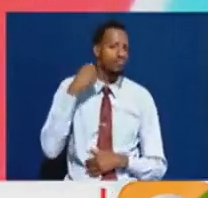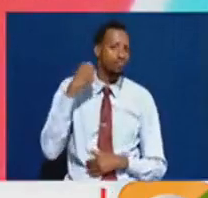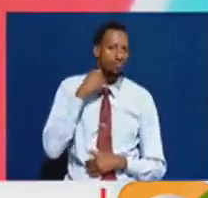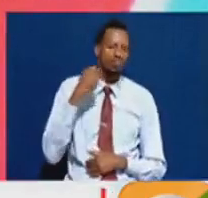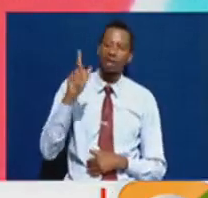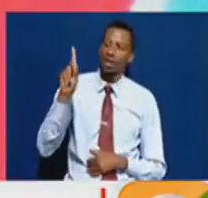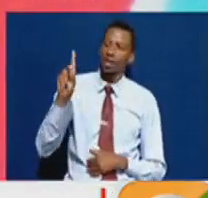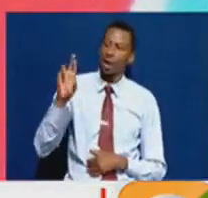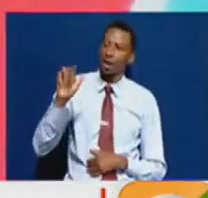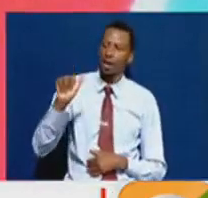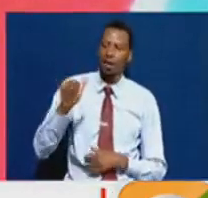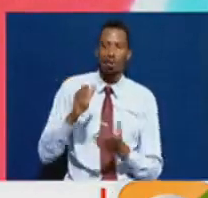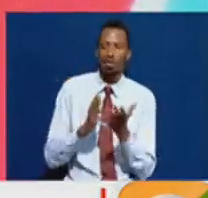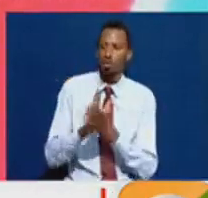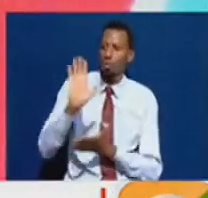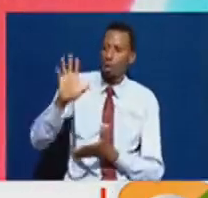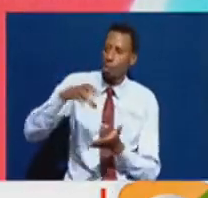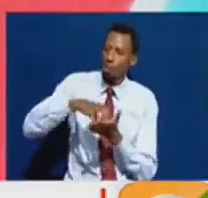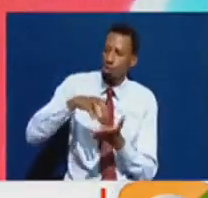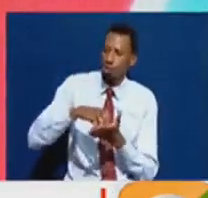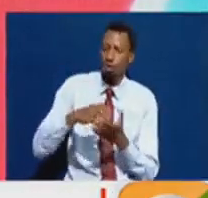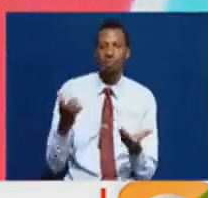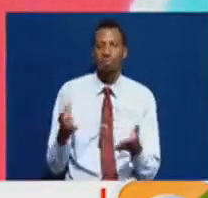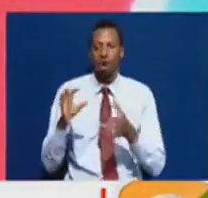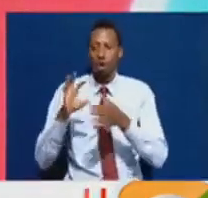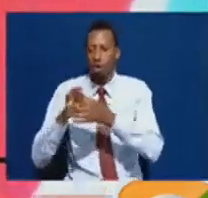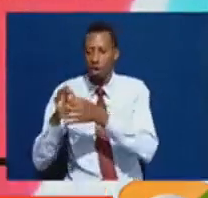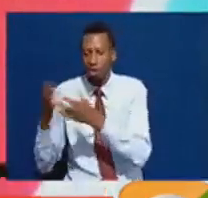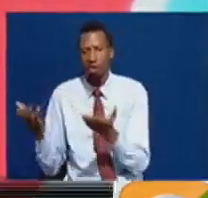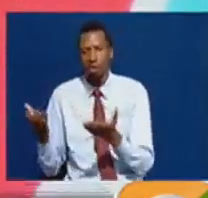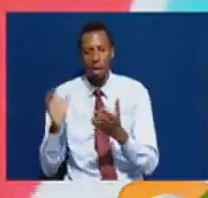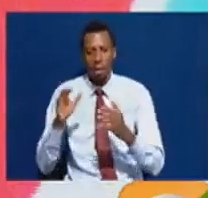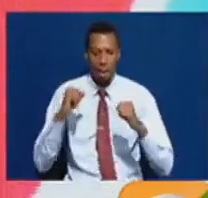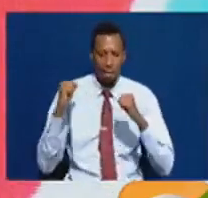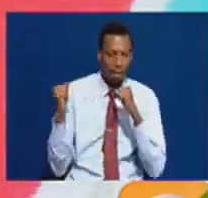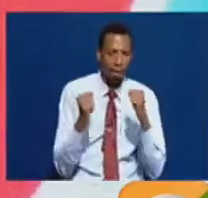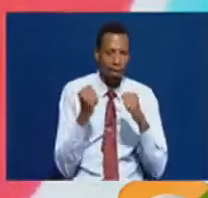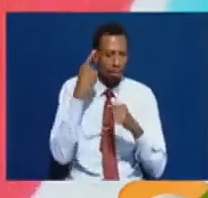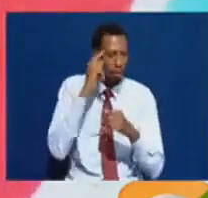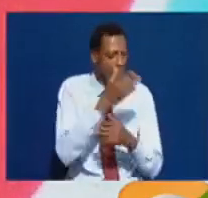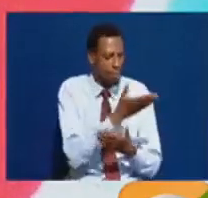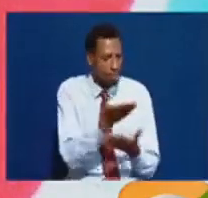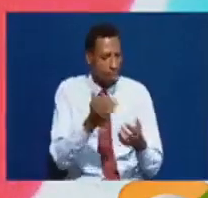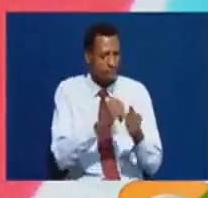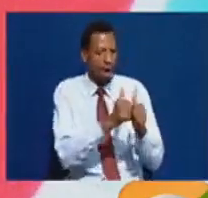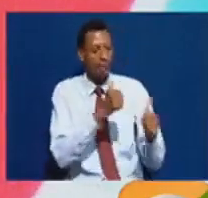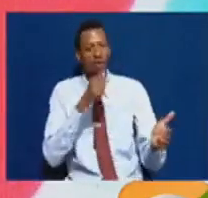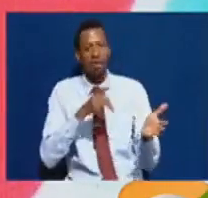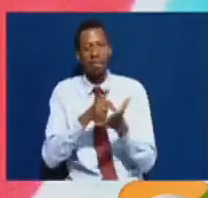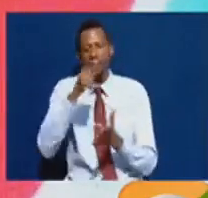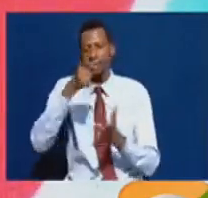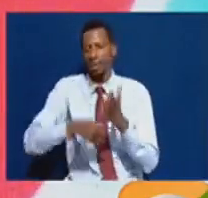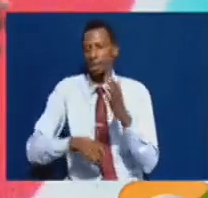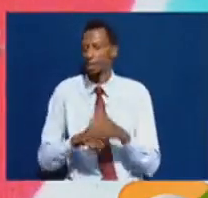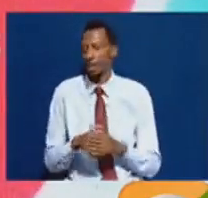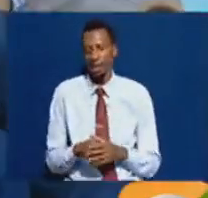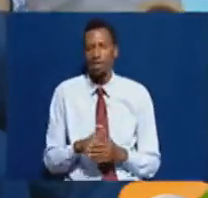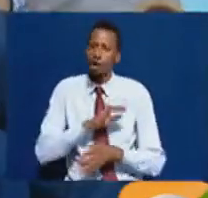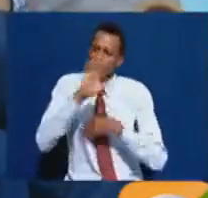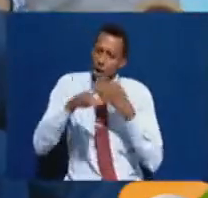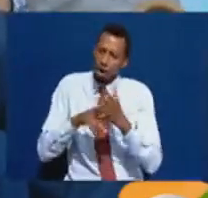positions, using their connections, using their power for them to avoid paying tax. We must all pay